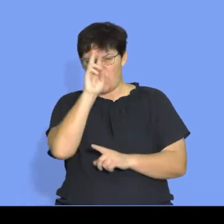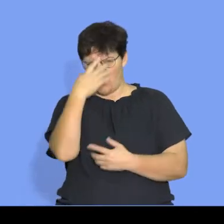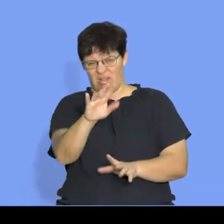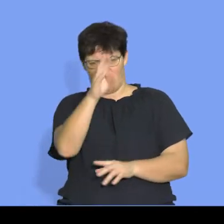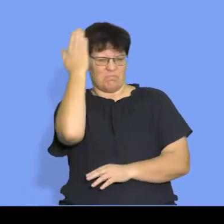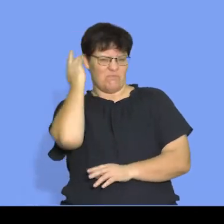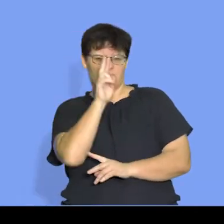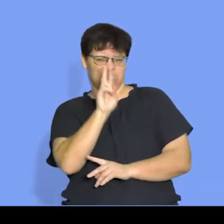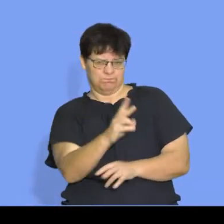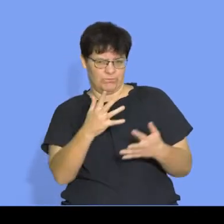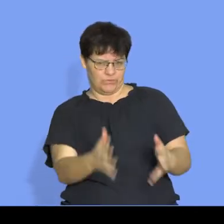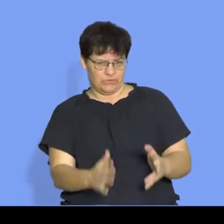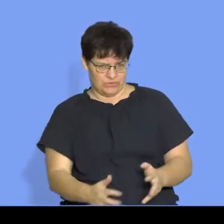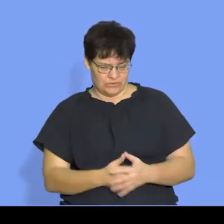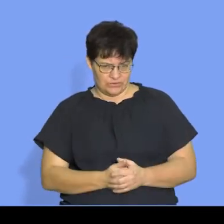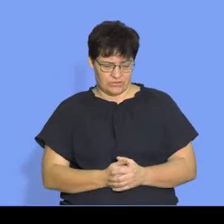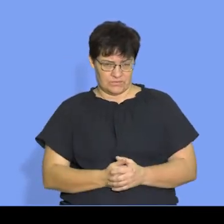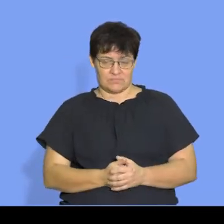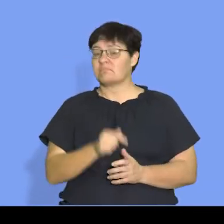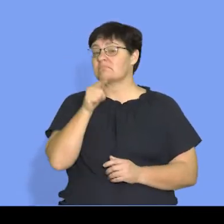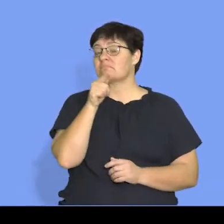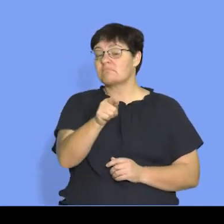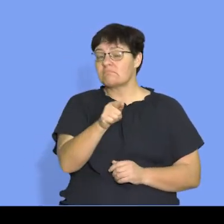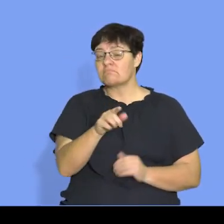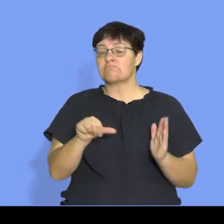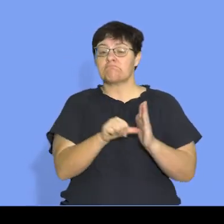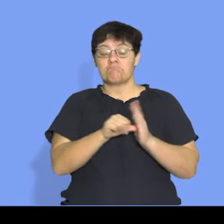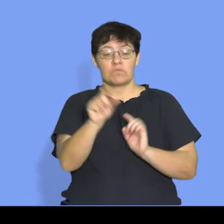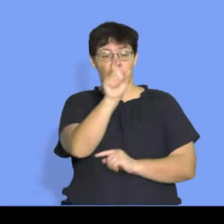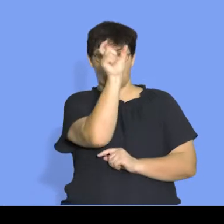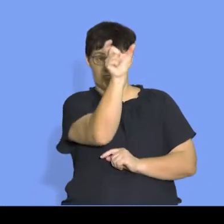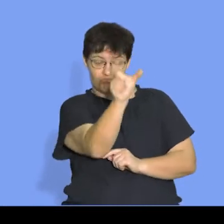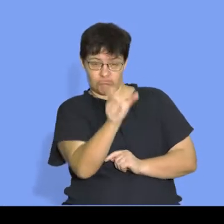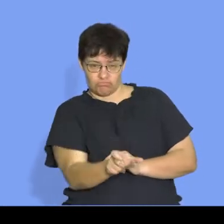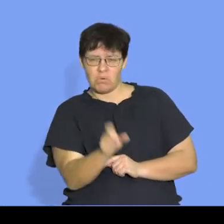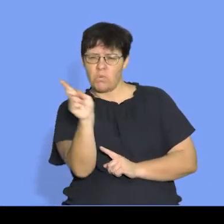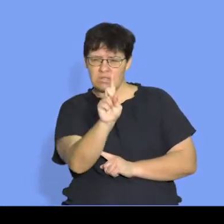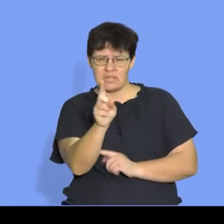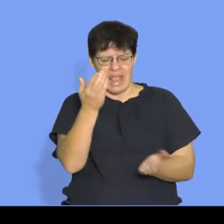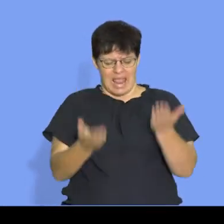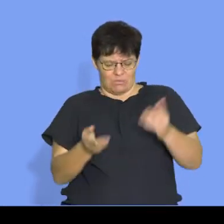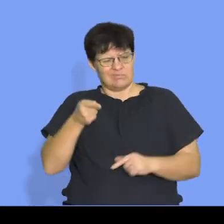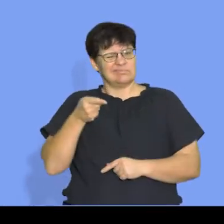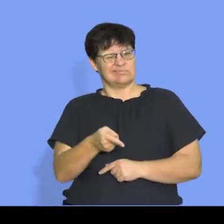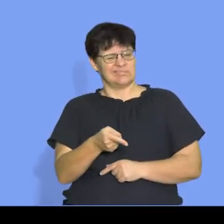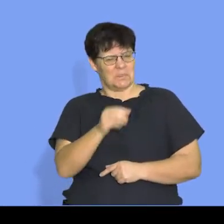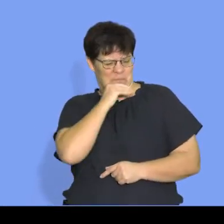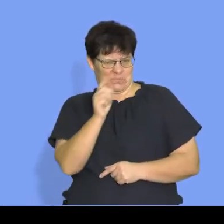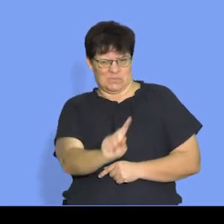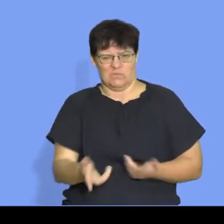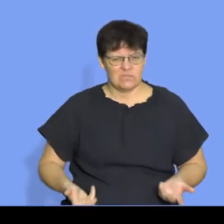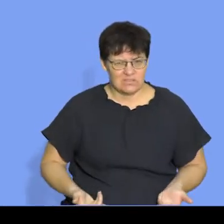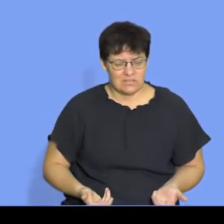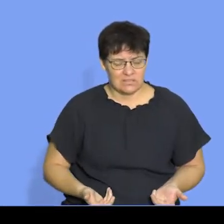previously. The keywords for this lesson will be, firstly, we'll look at what is an equation on its own, and